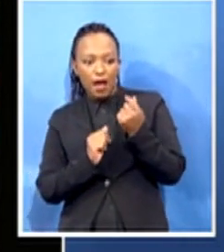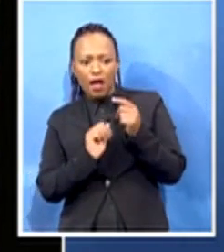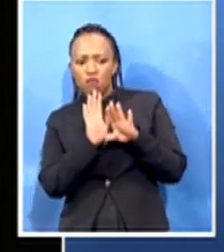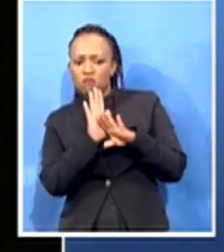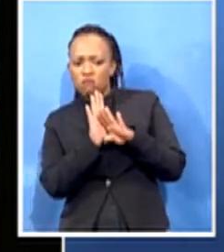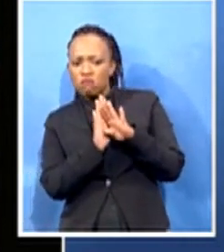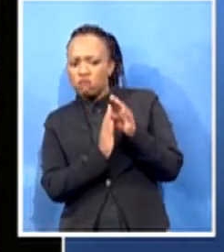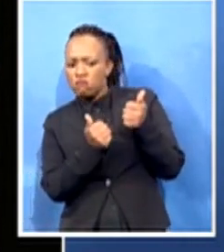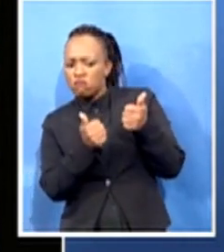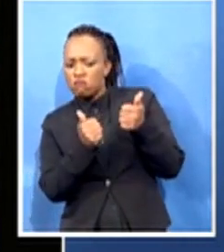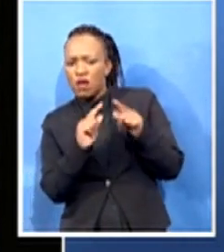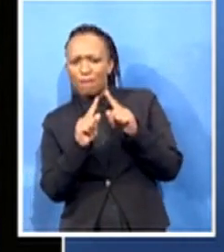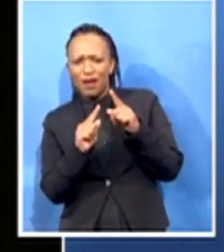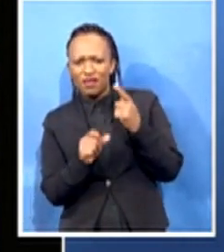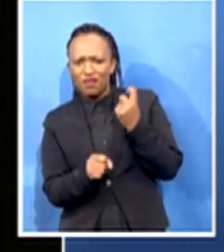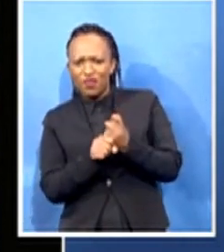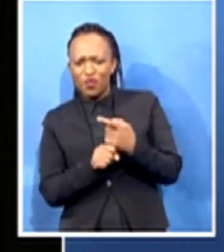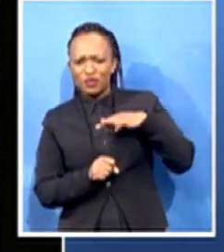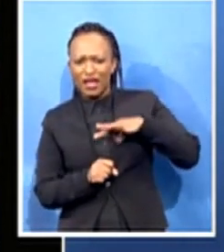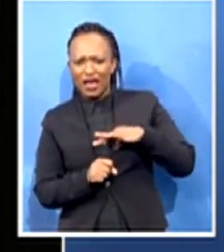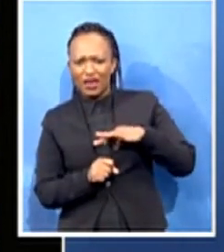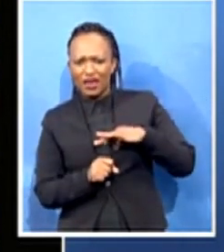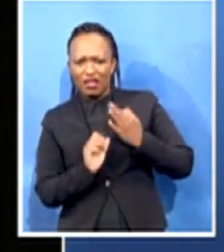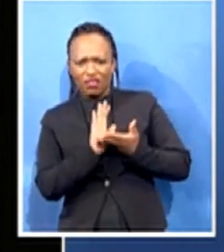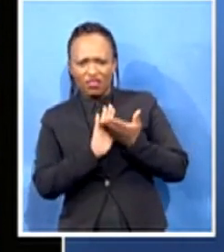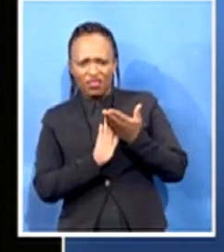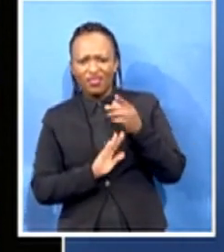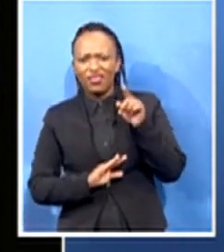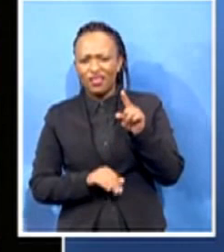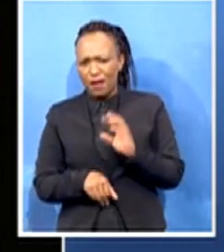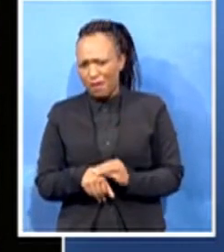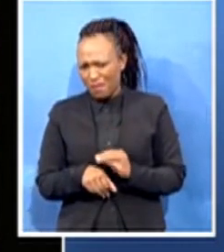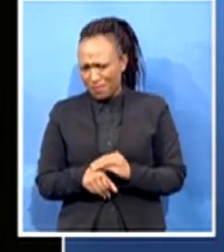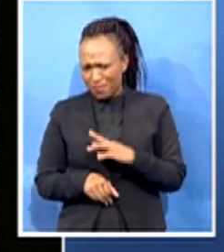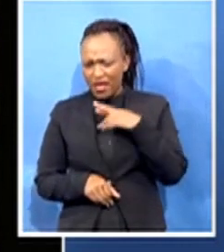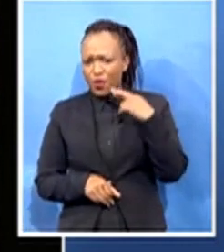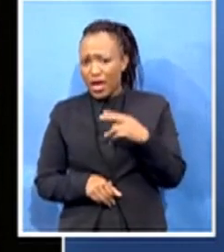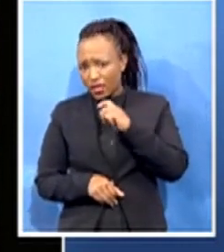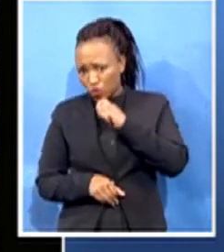a realistic, or we even killed ourselves to propose